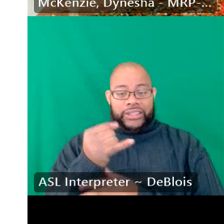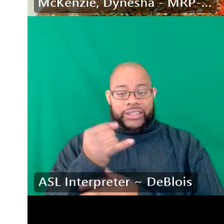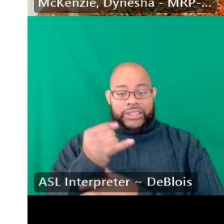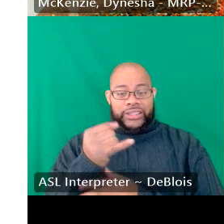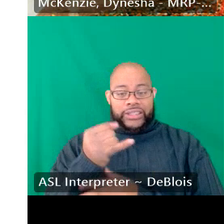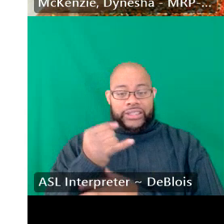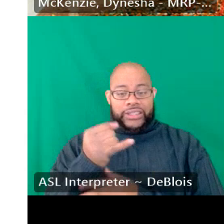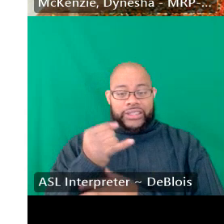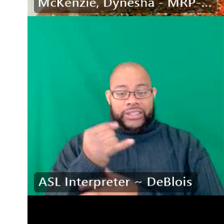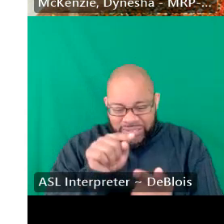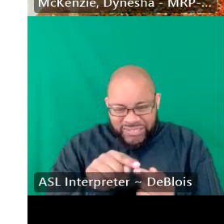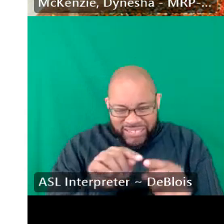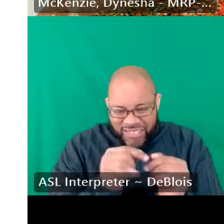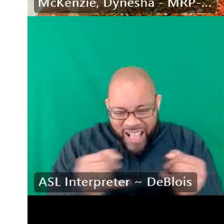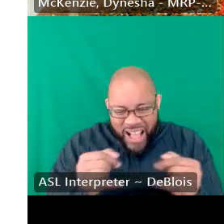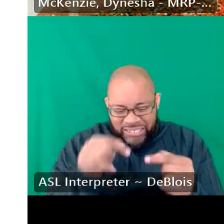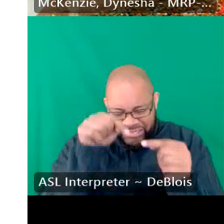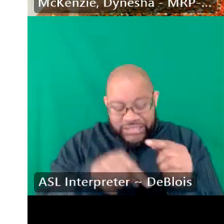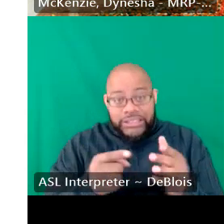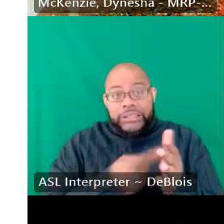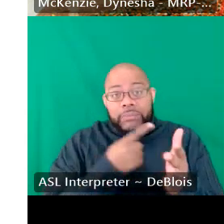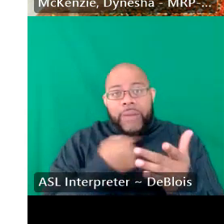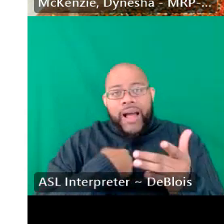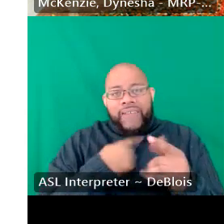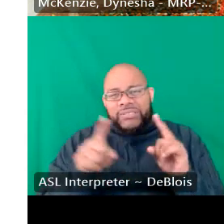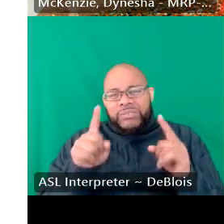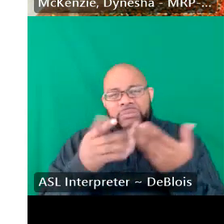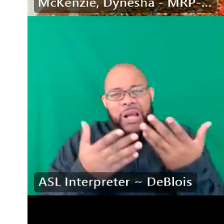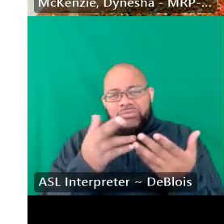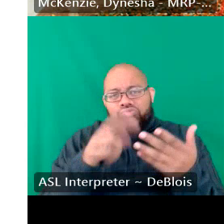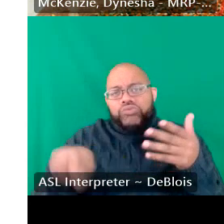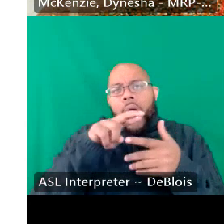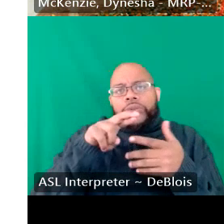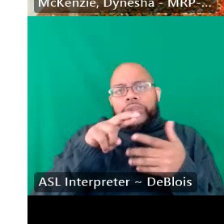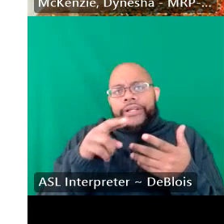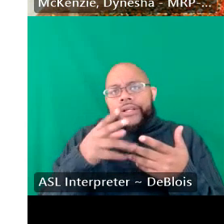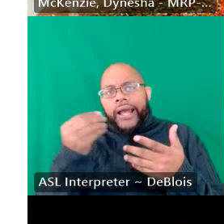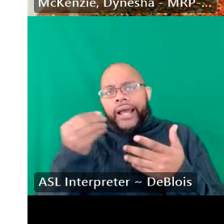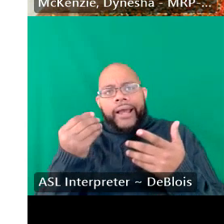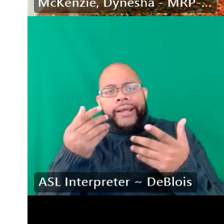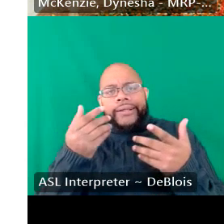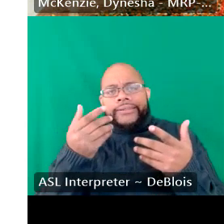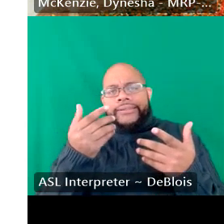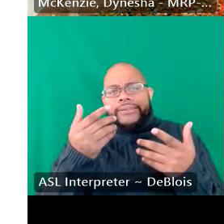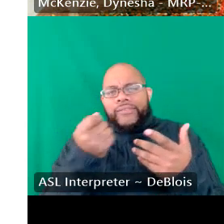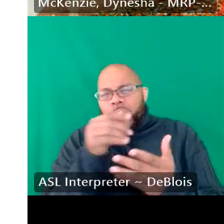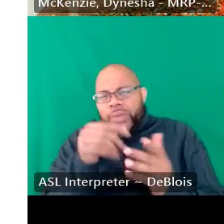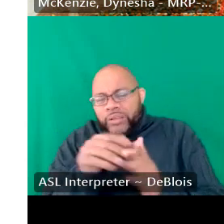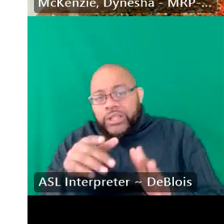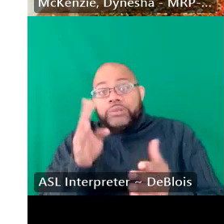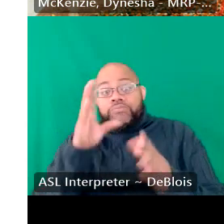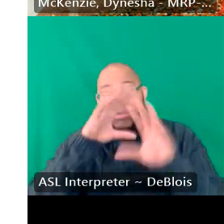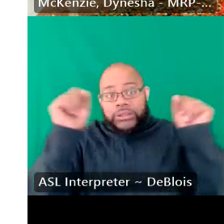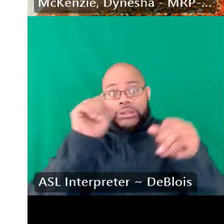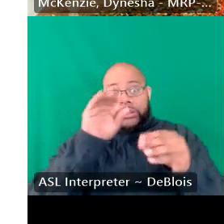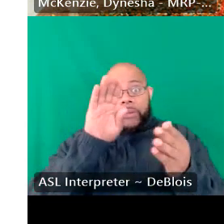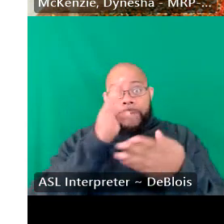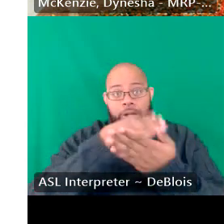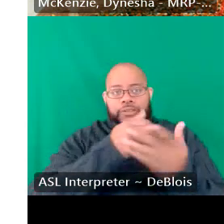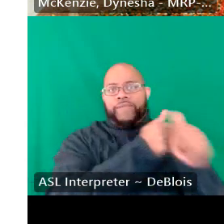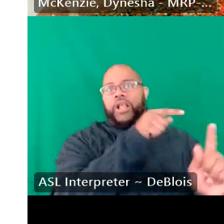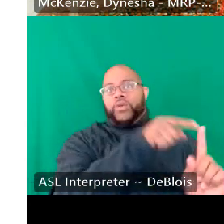thousands. And so sometimes you wind up in differences of rounding. And the president's budget is authoritative and is